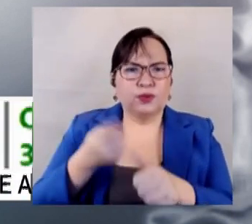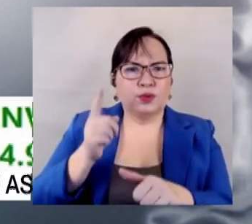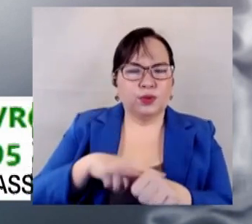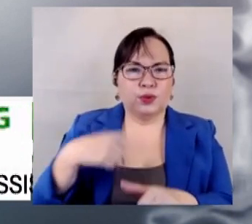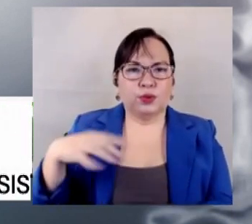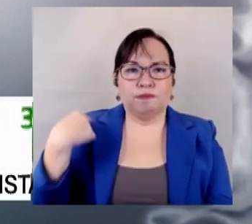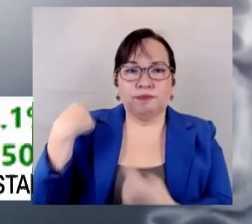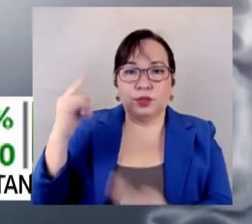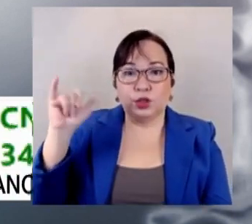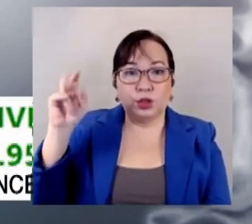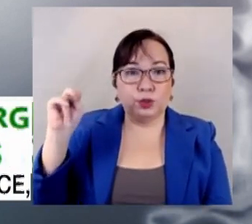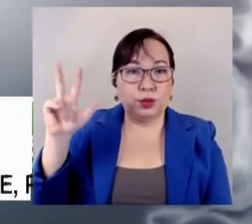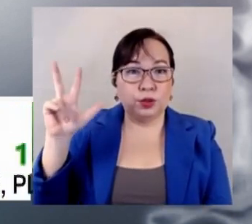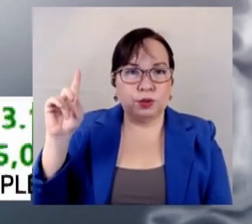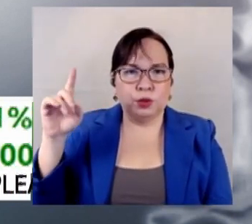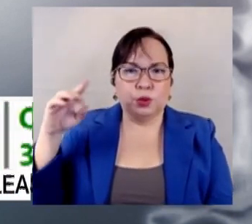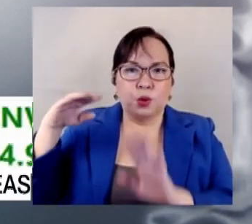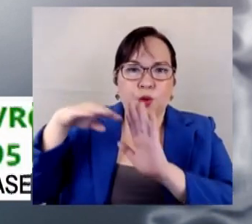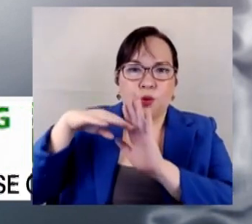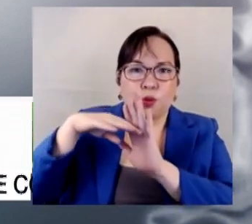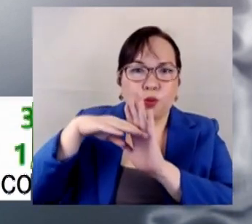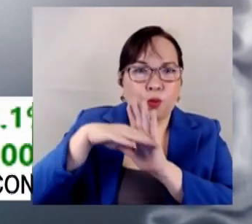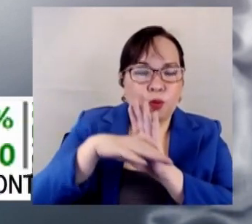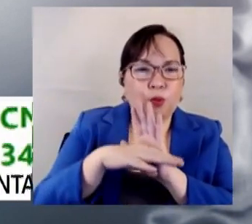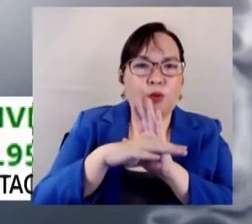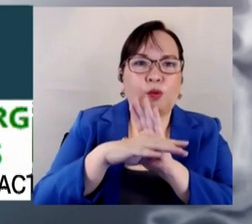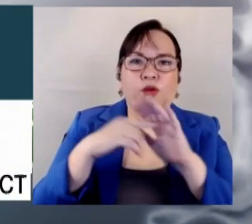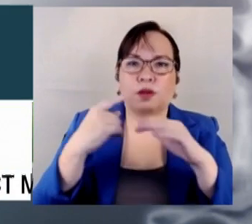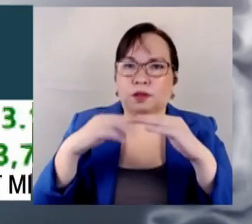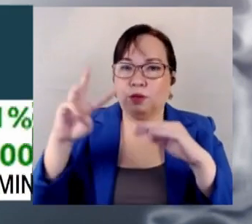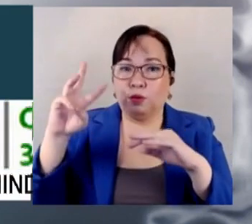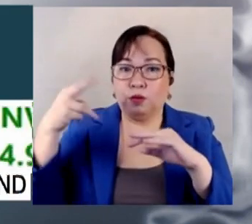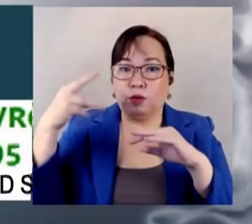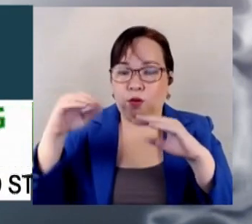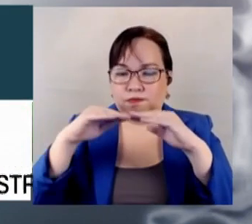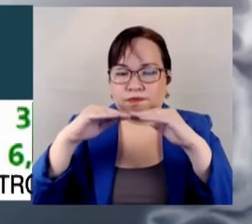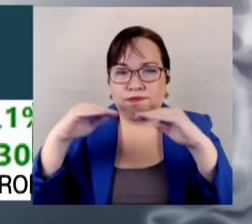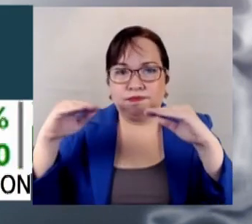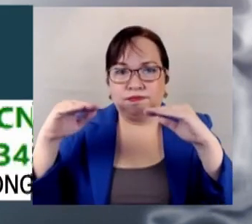fallen below the World Health Organization's 5% benchmark.